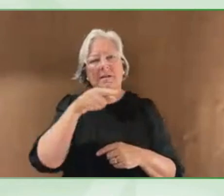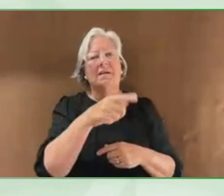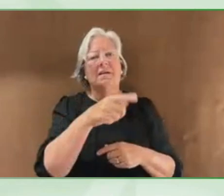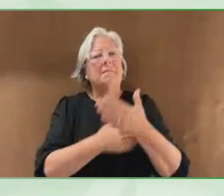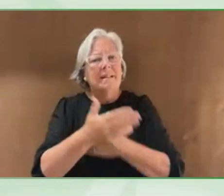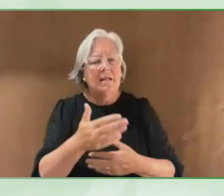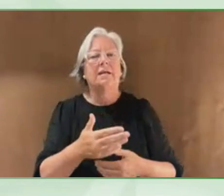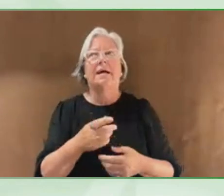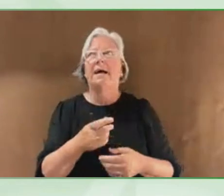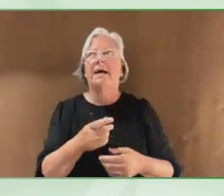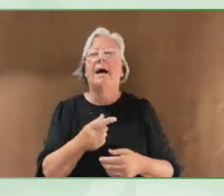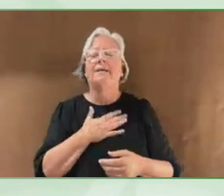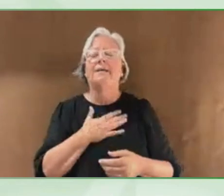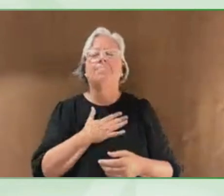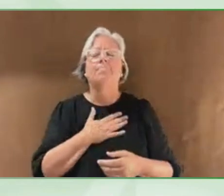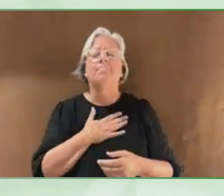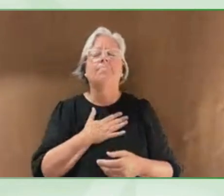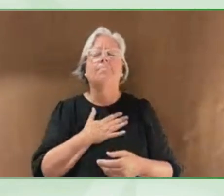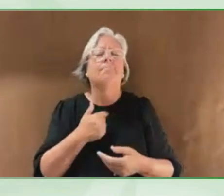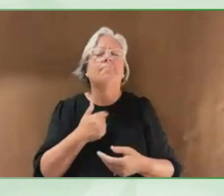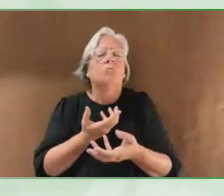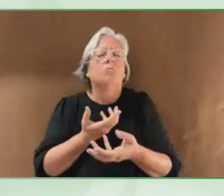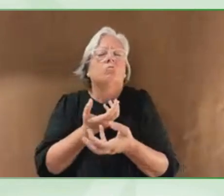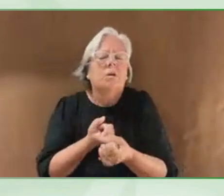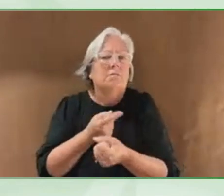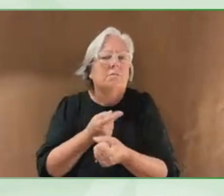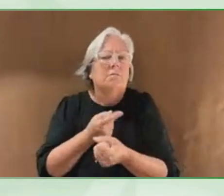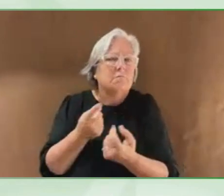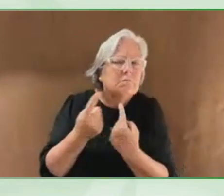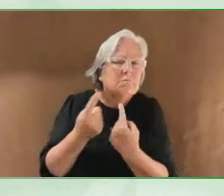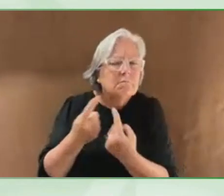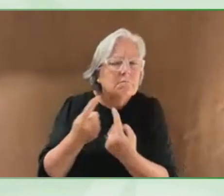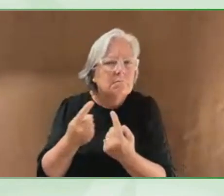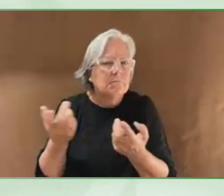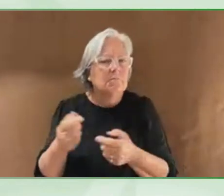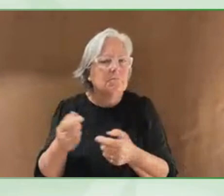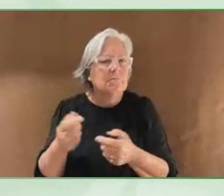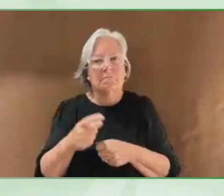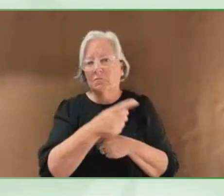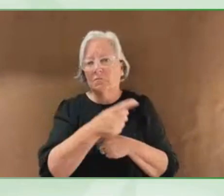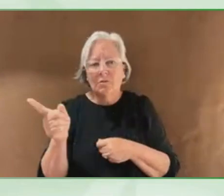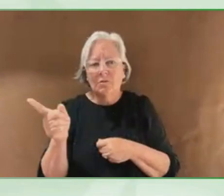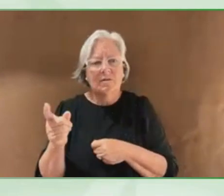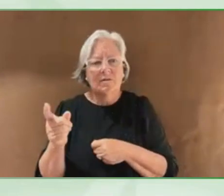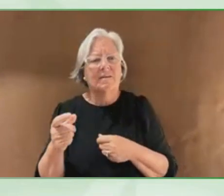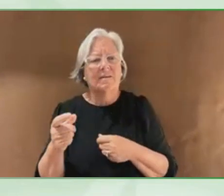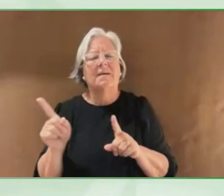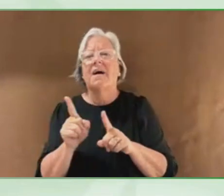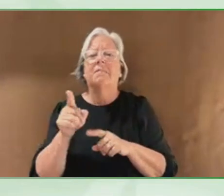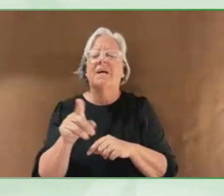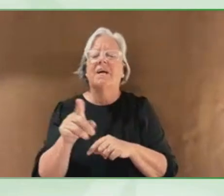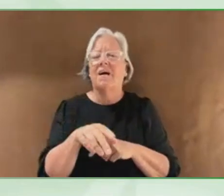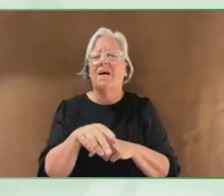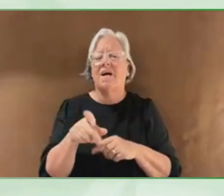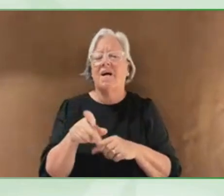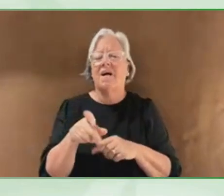lived experience within an organization, because you've done a lot on self-ID within Valuable 500. There are far more